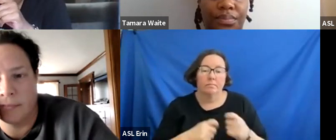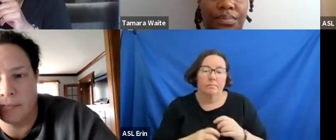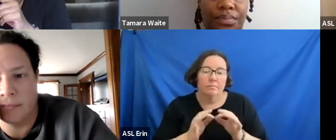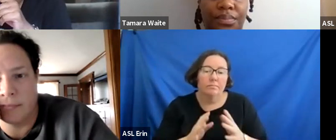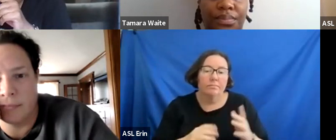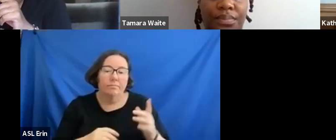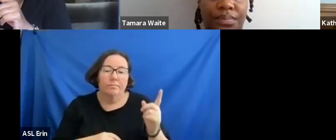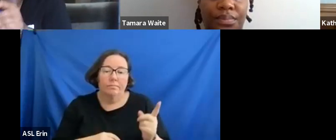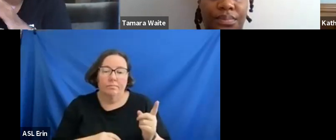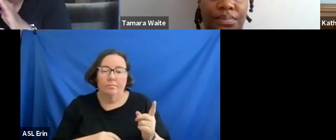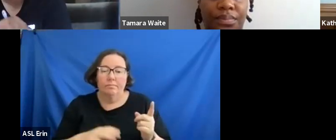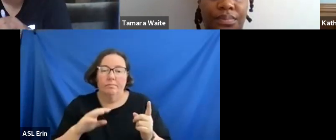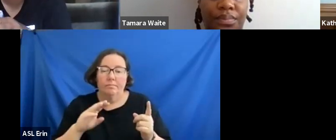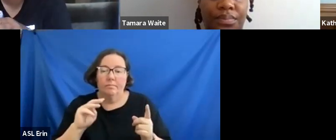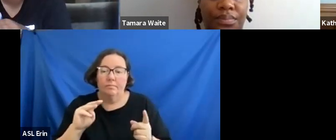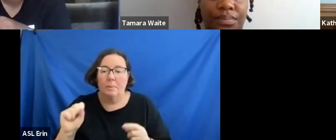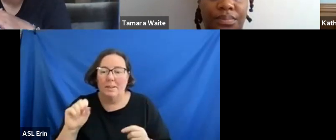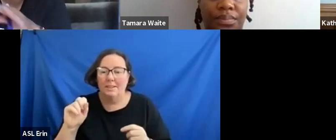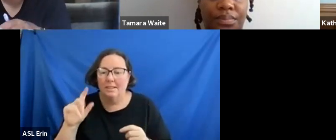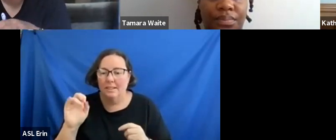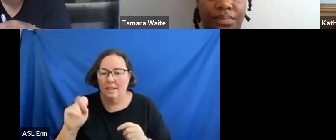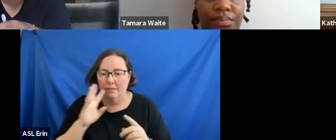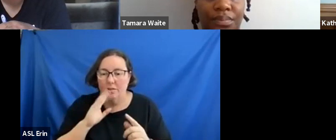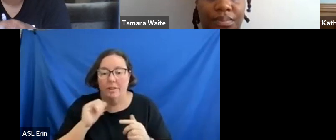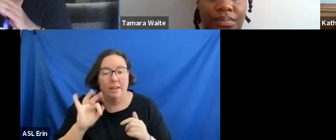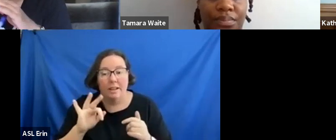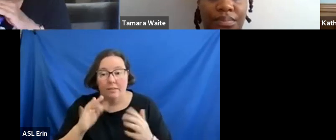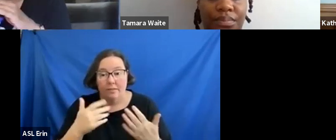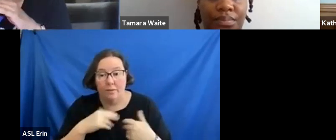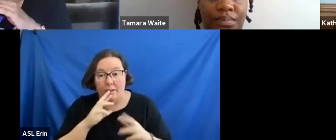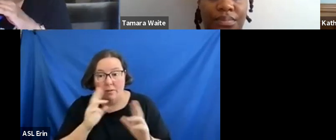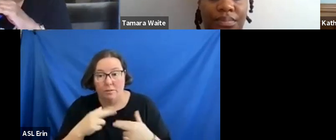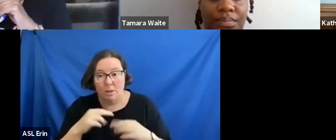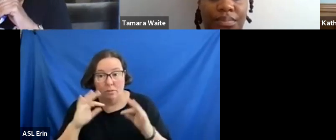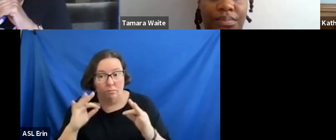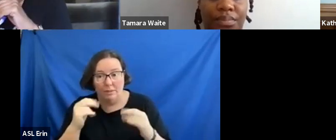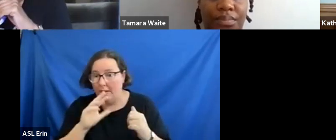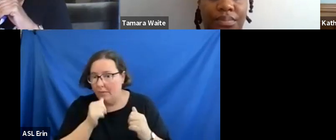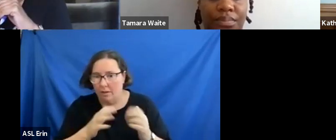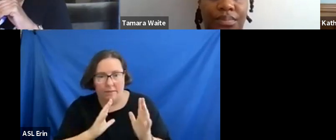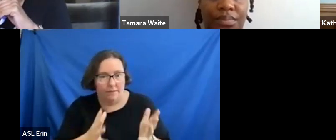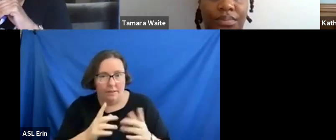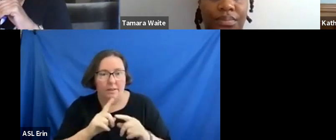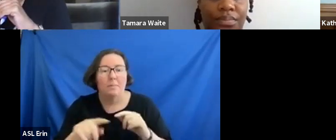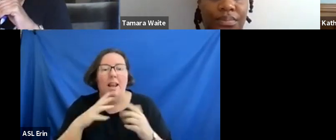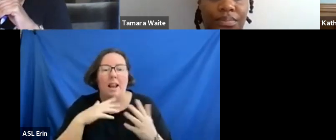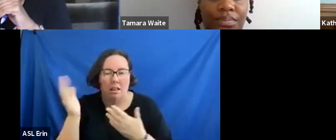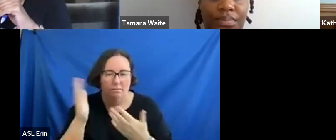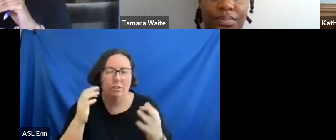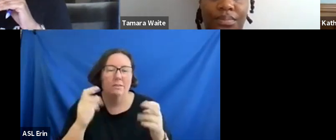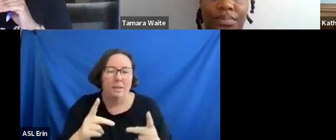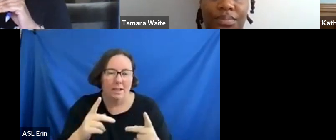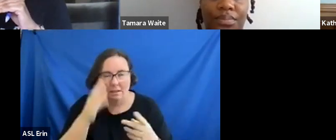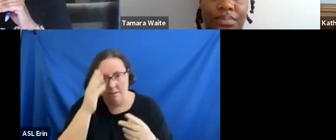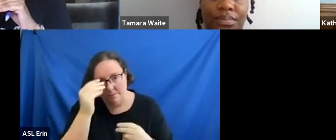Ms. Roberts, you don't have to have a response, but if you do, I different. Okay. I will bring that back again, just reminding you all